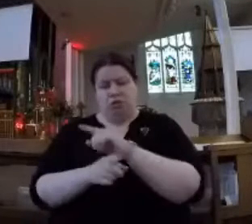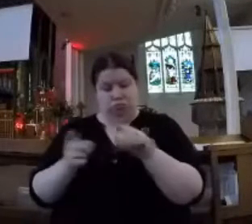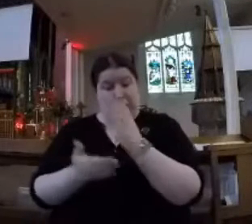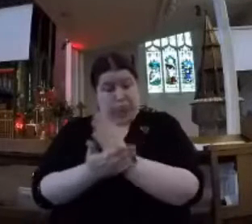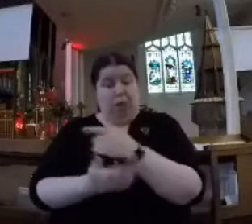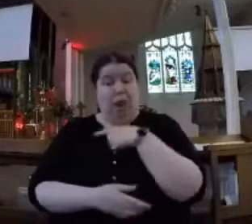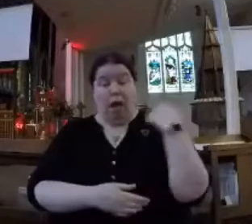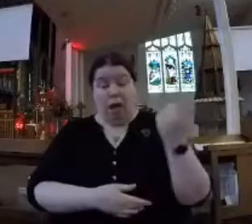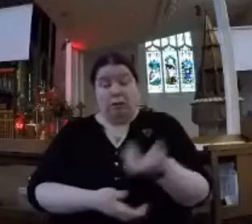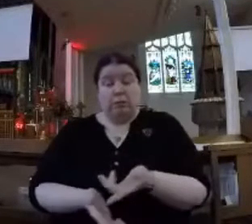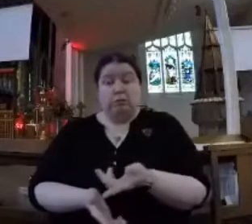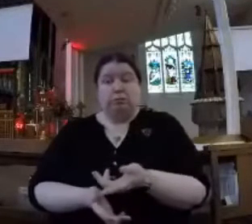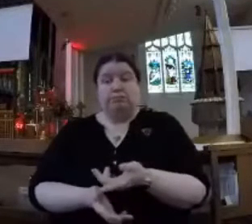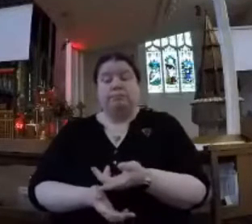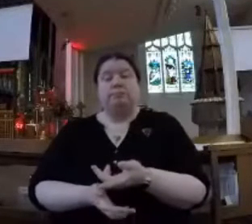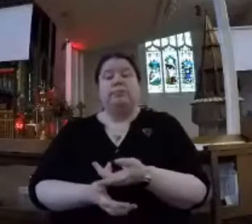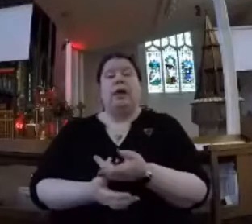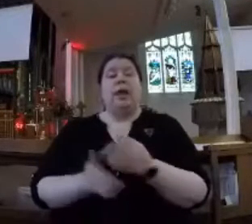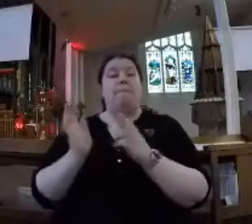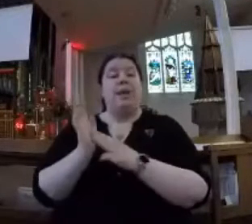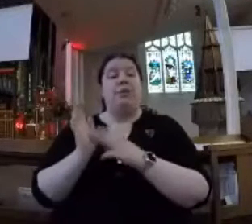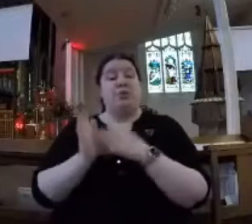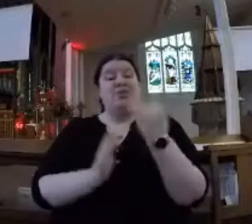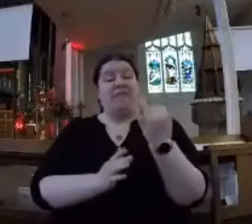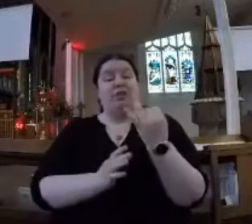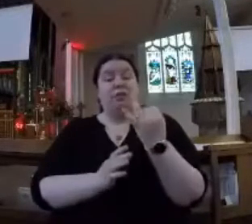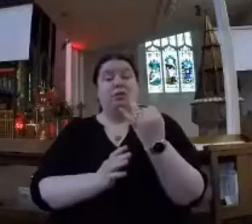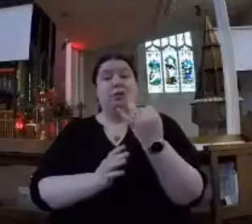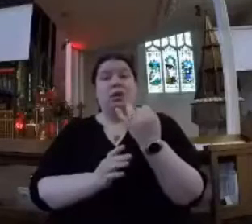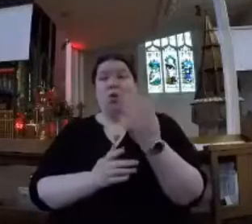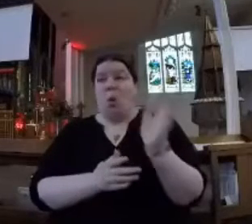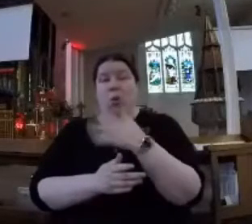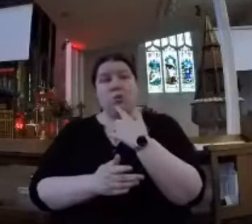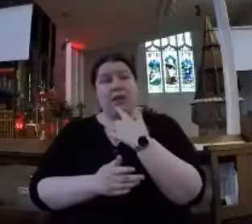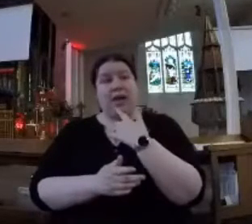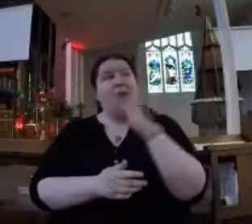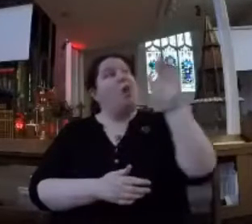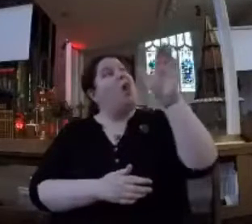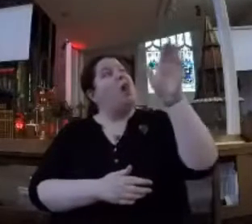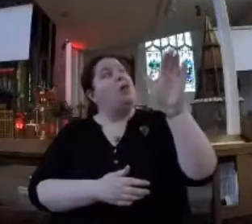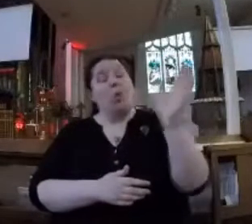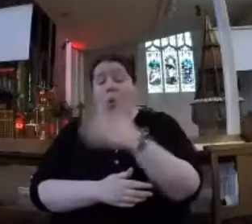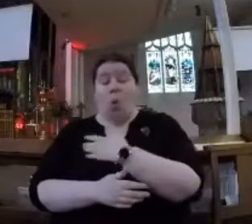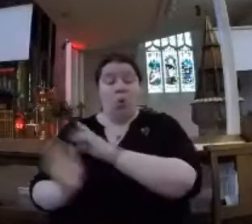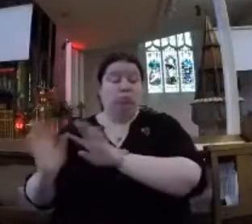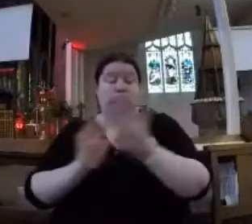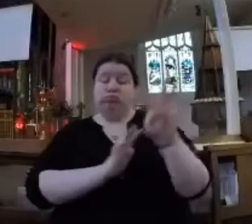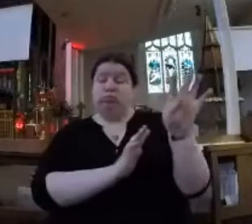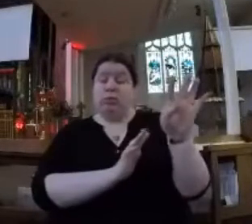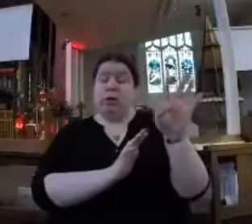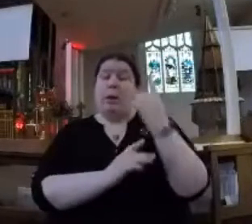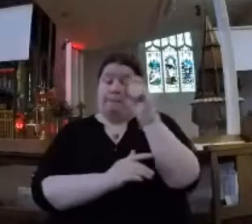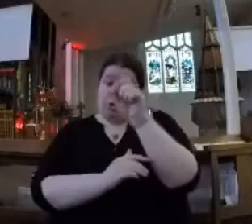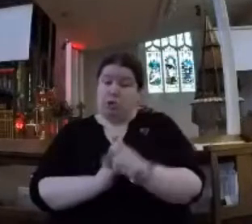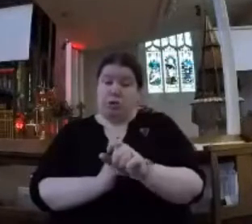Jesus says again in Matthew 7, "Not everyone who says to me, 'Lord, Lord,' will enter the kingdom of heaven, but only the one